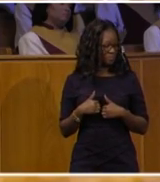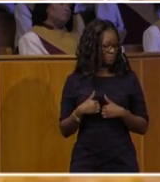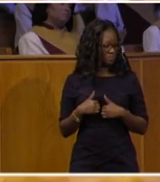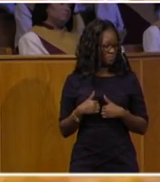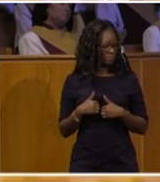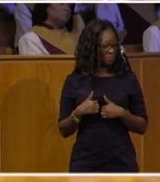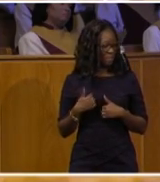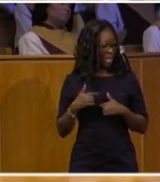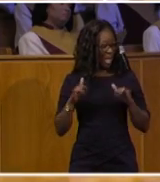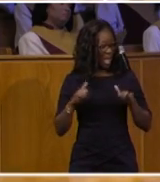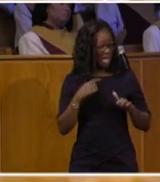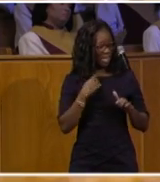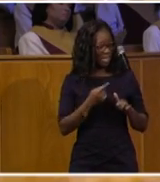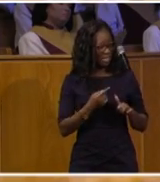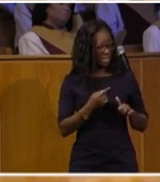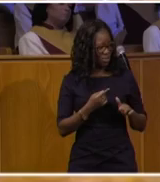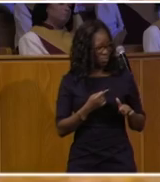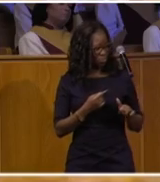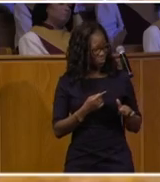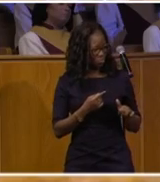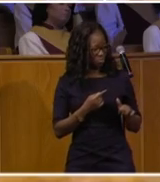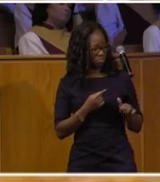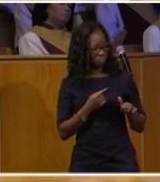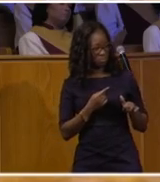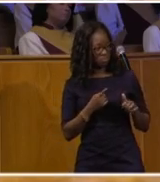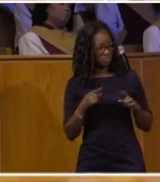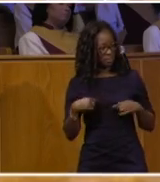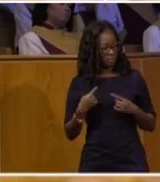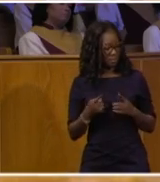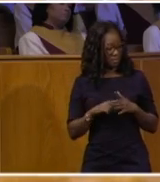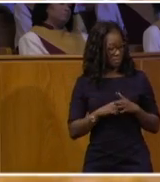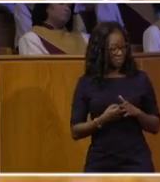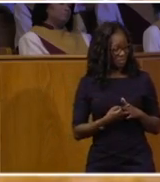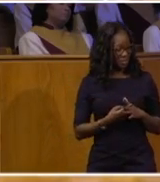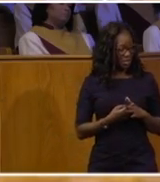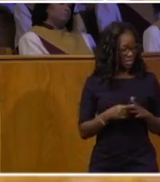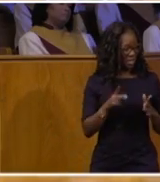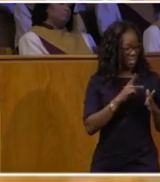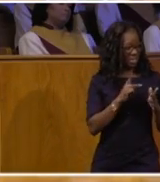I can tell you, since I started for the kingdom,